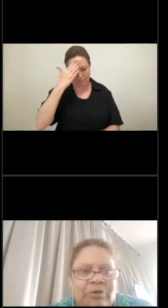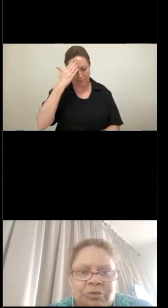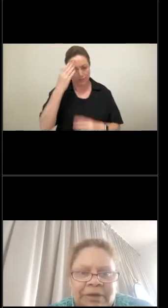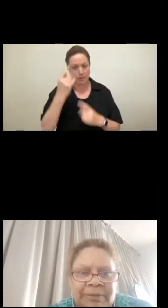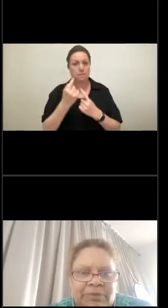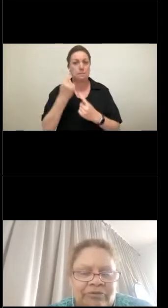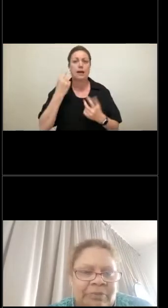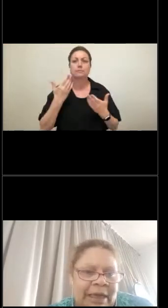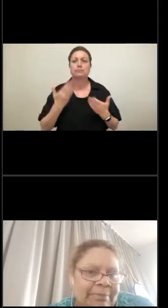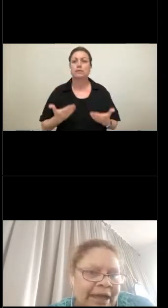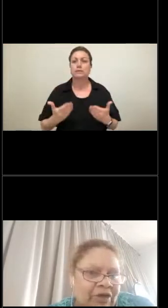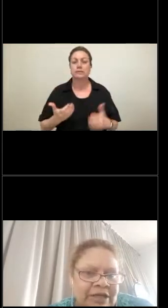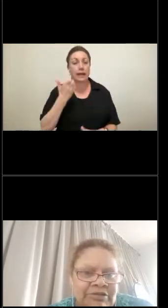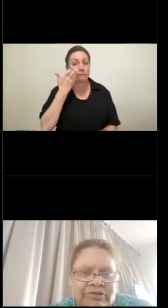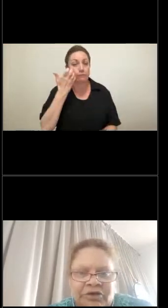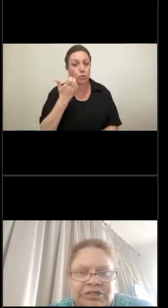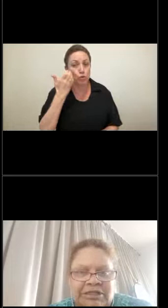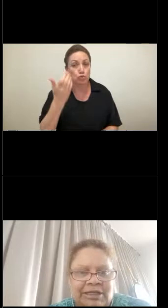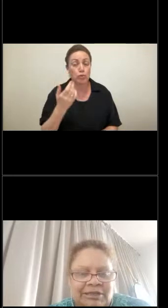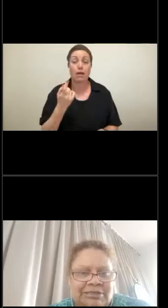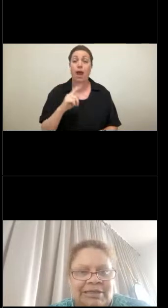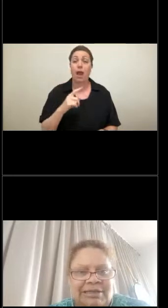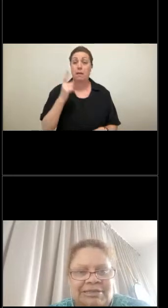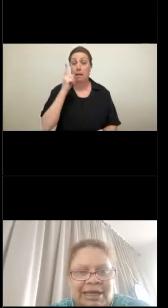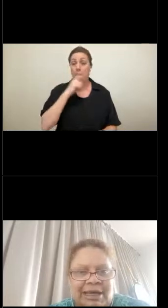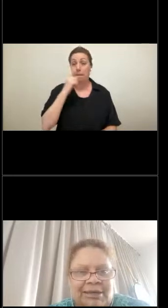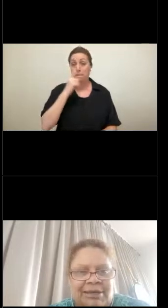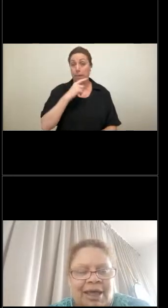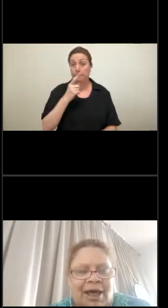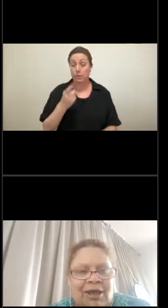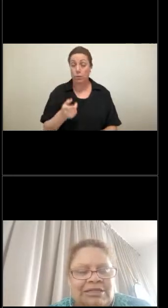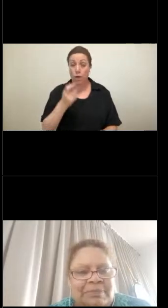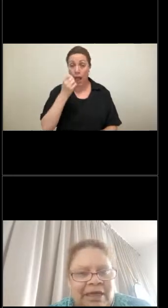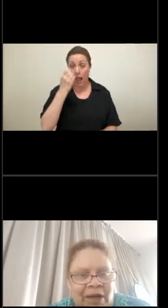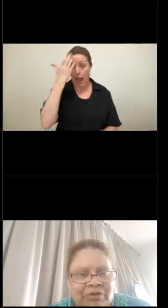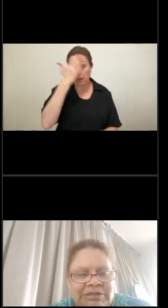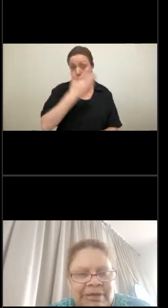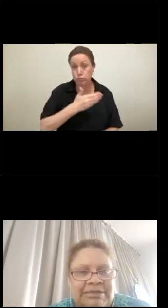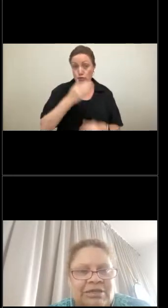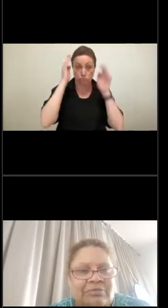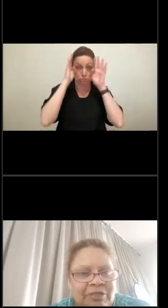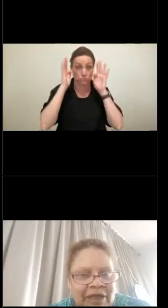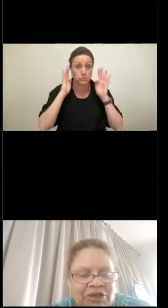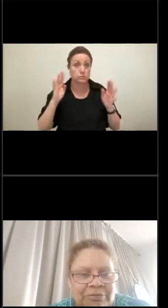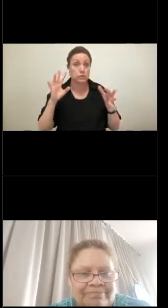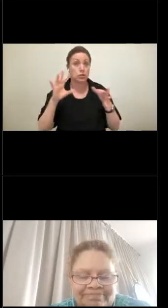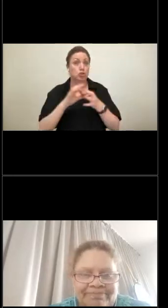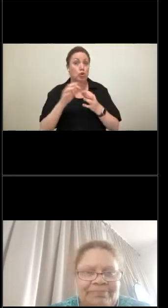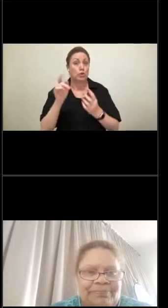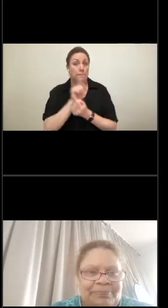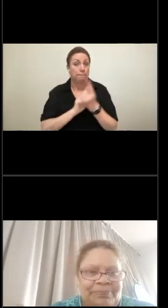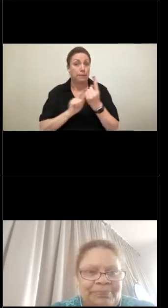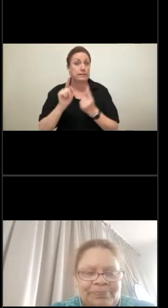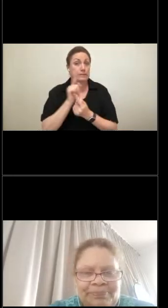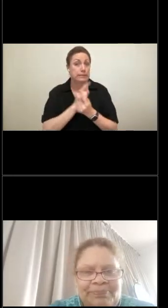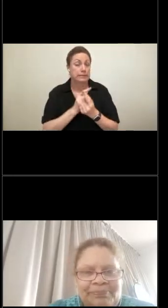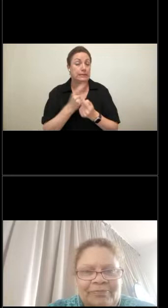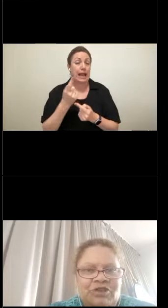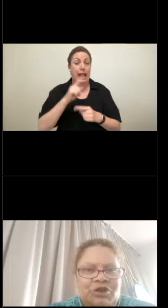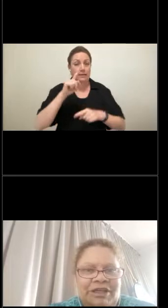those of Aboriginal people and backgrounds of diversity in this meeting today. I'd like to pay my respects and thank you.